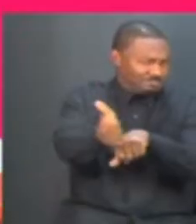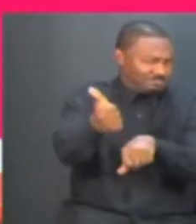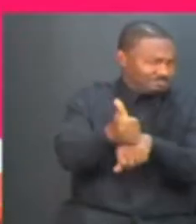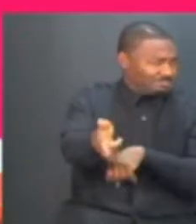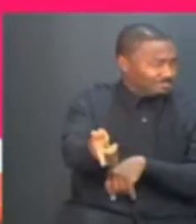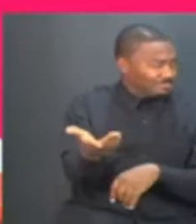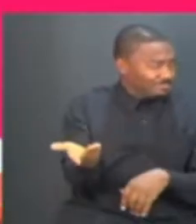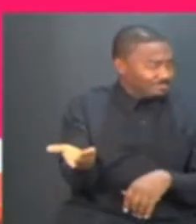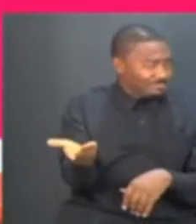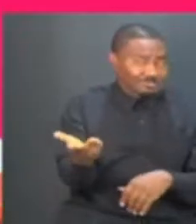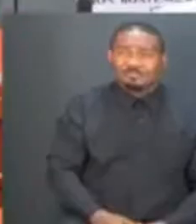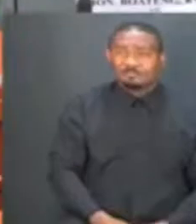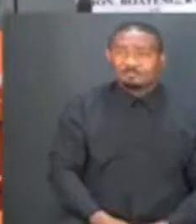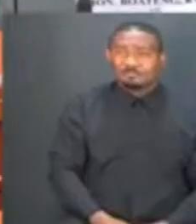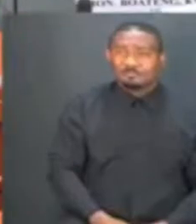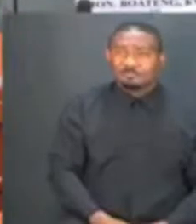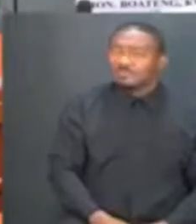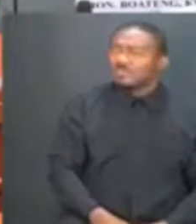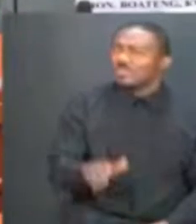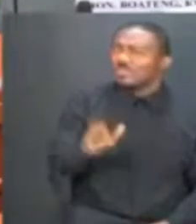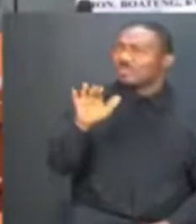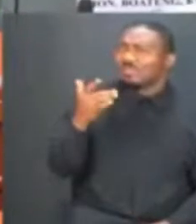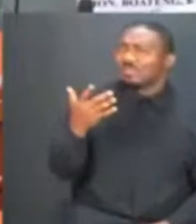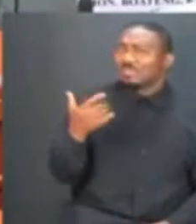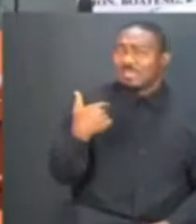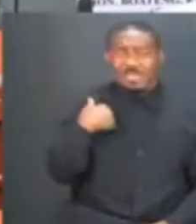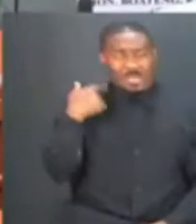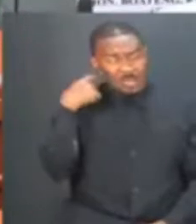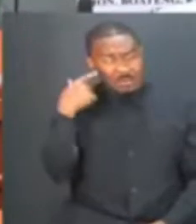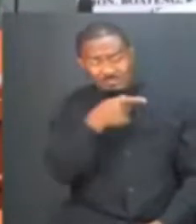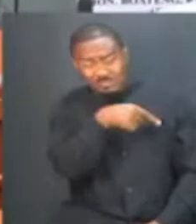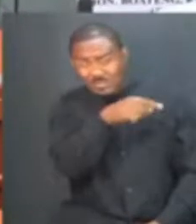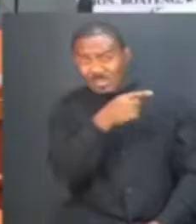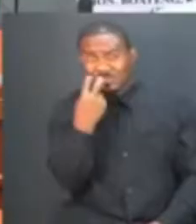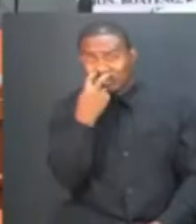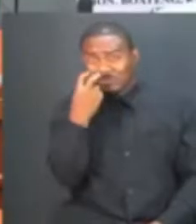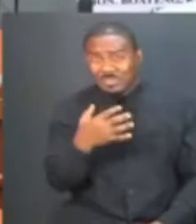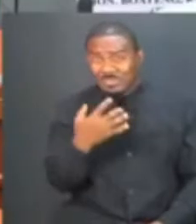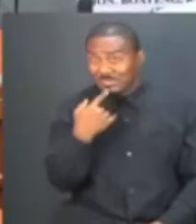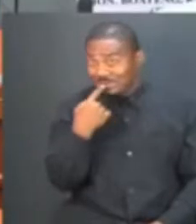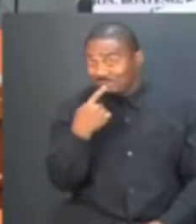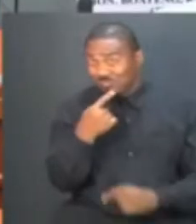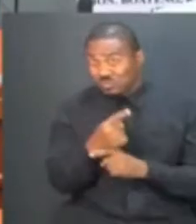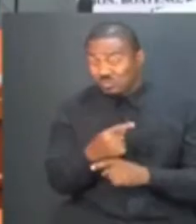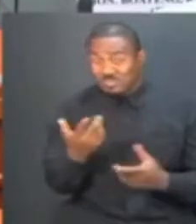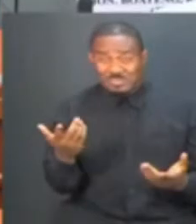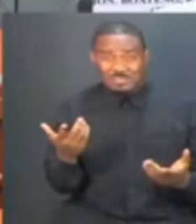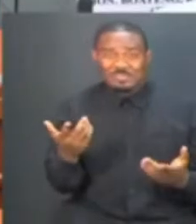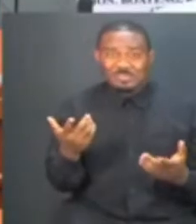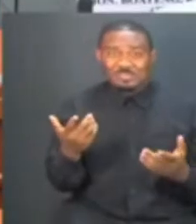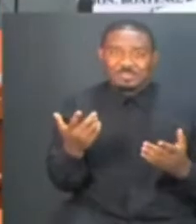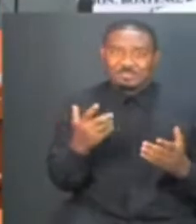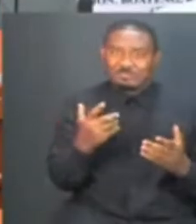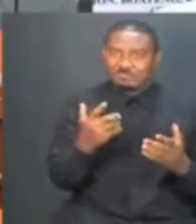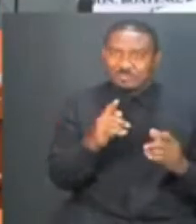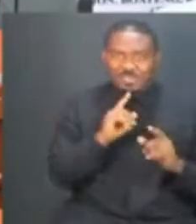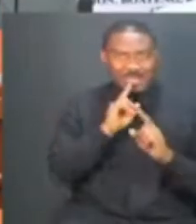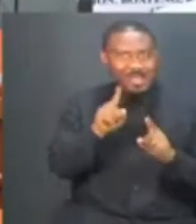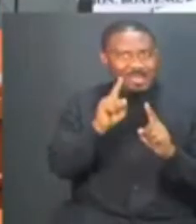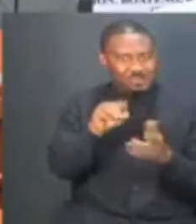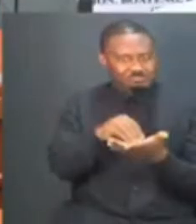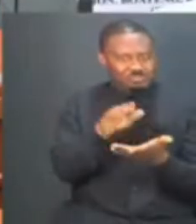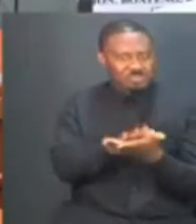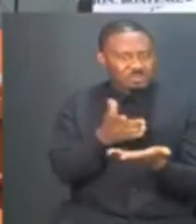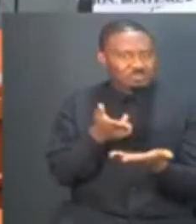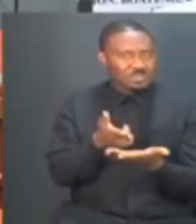at times, what I hear speakers normally say is that because the answers are provided, it